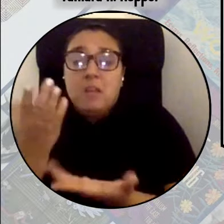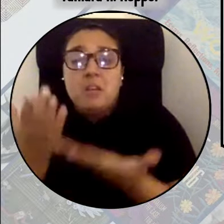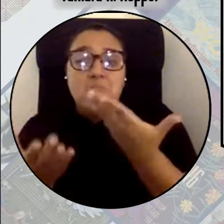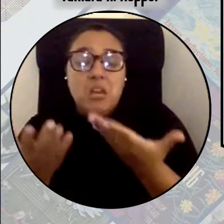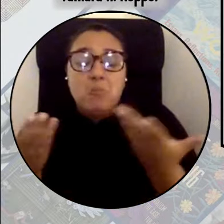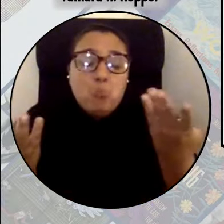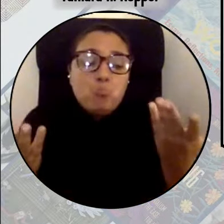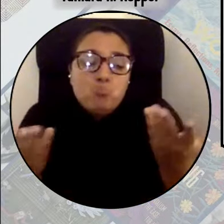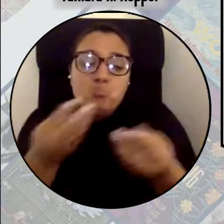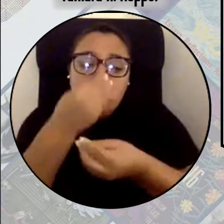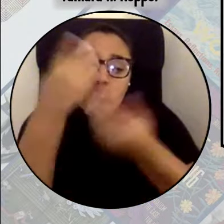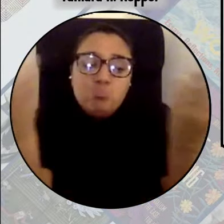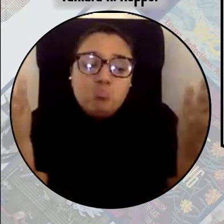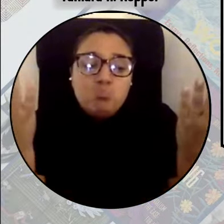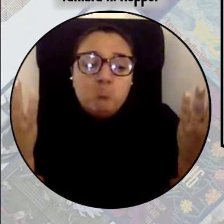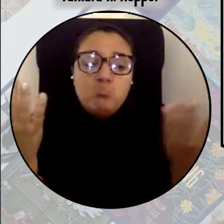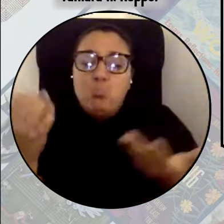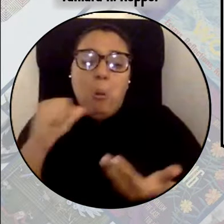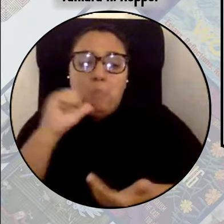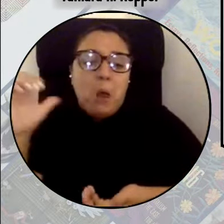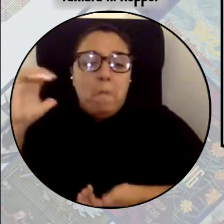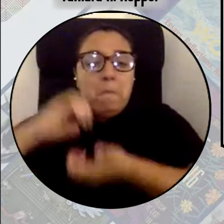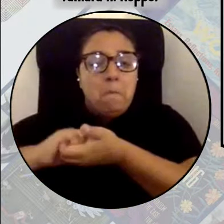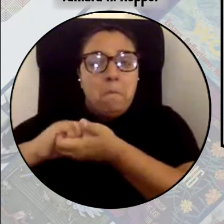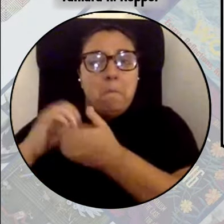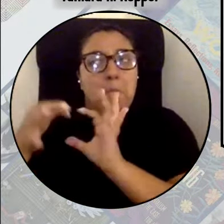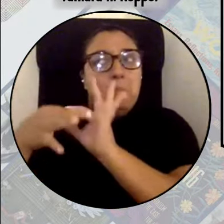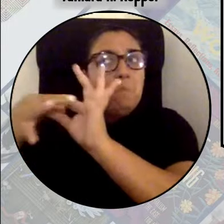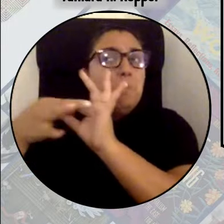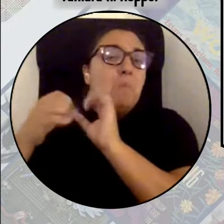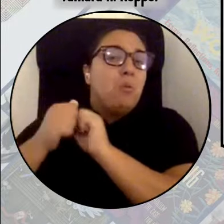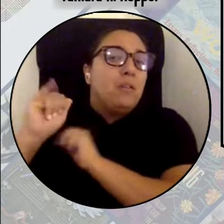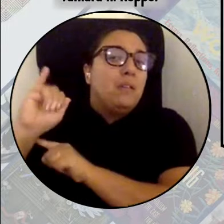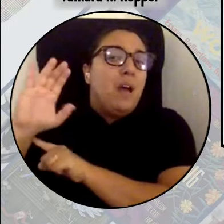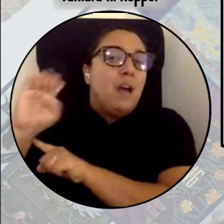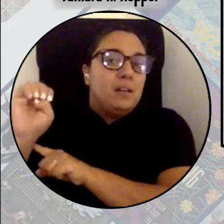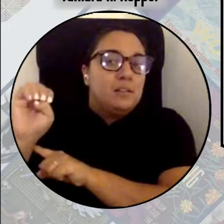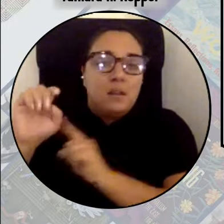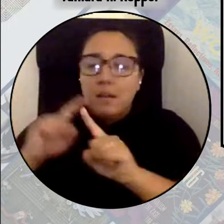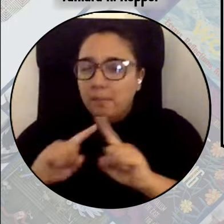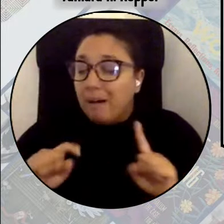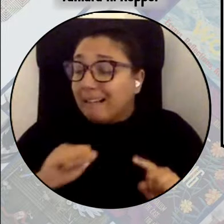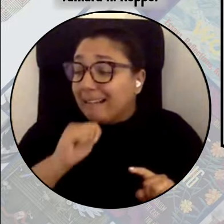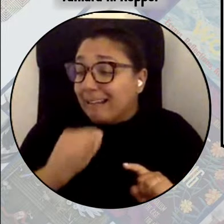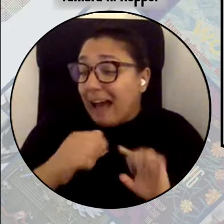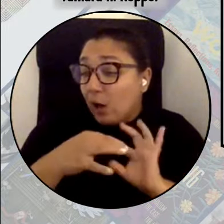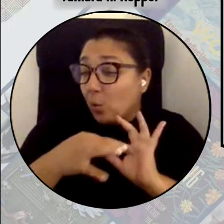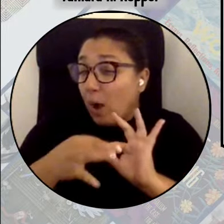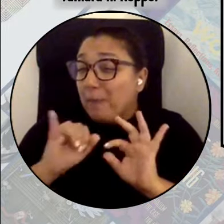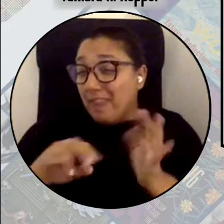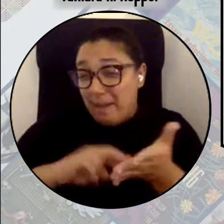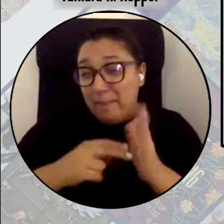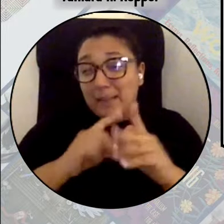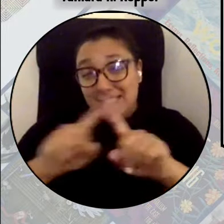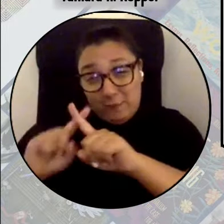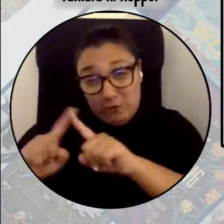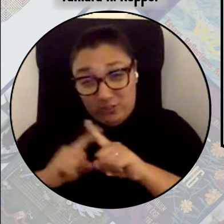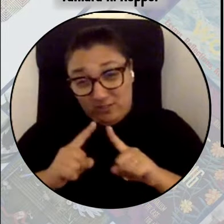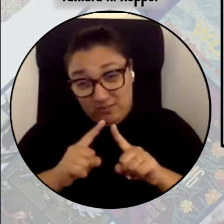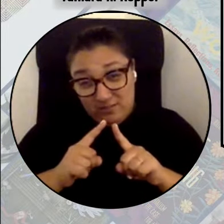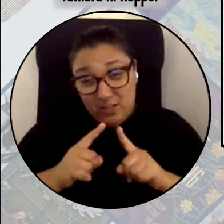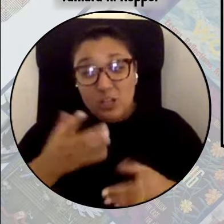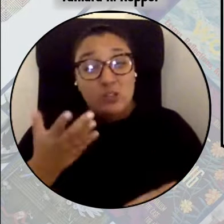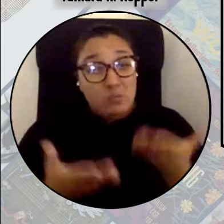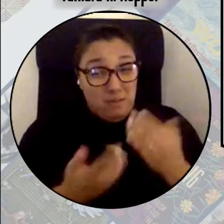of interest in kind of cooperation. But what non-cooperation means can mean different things. So in some cities, it might